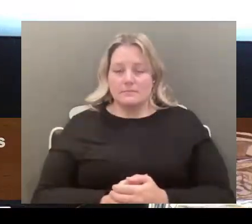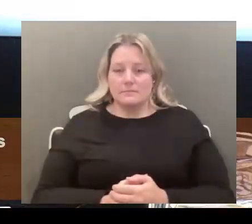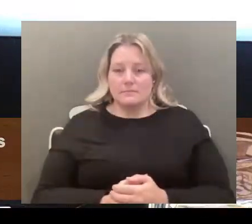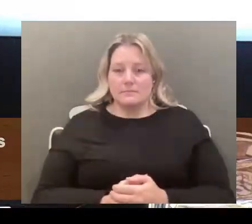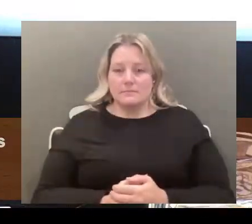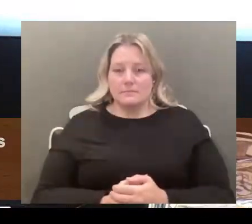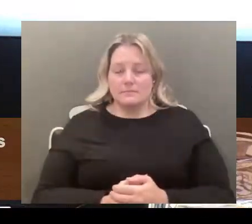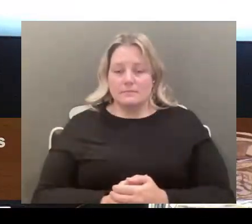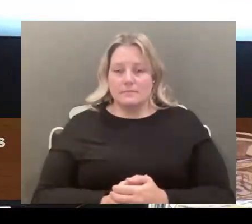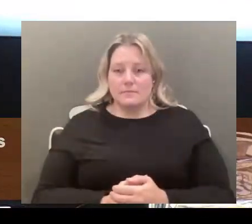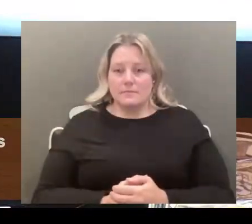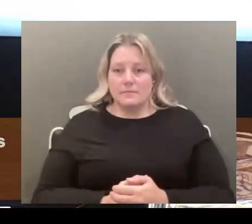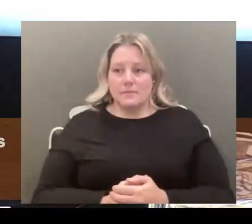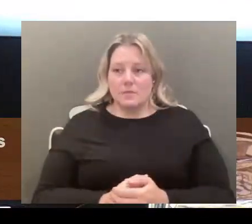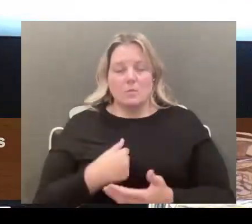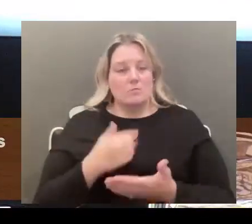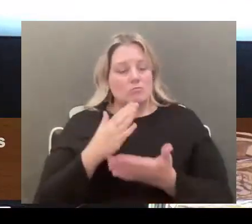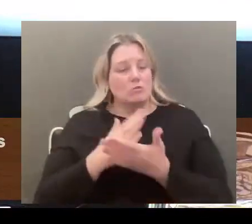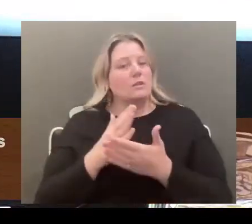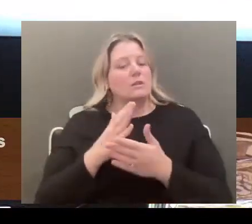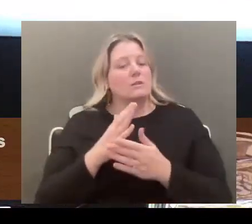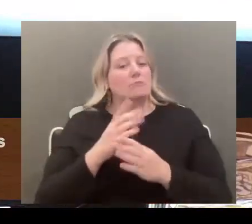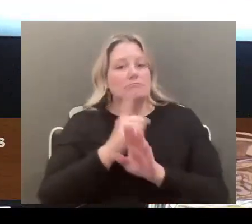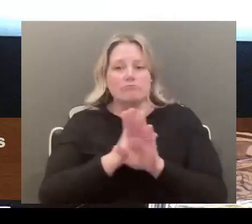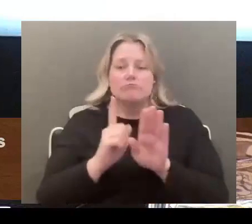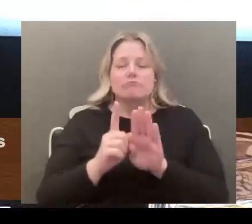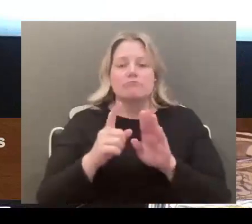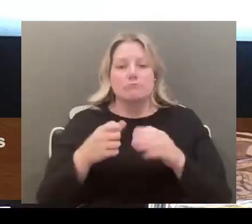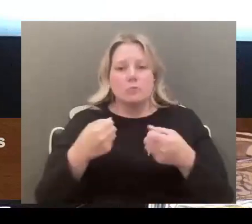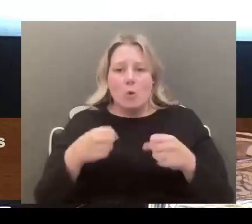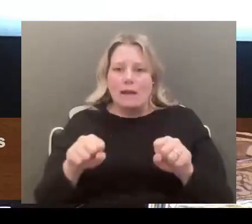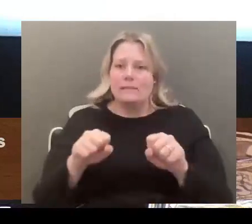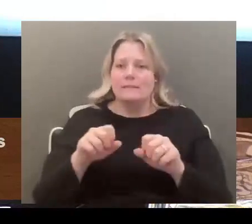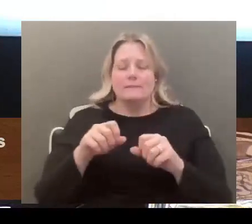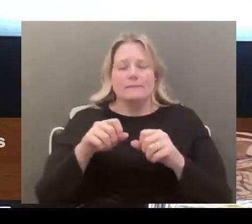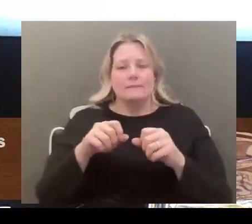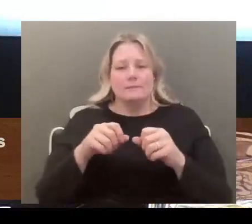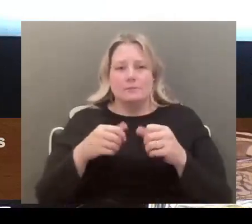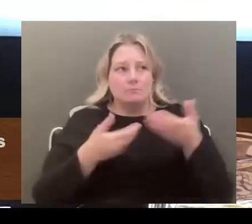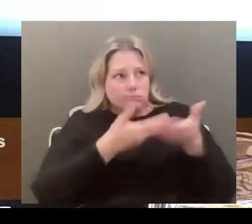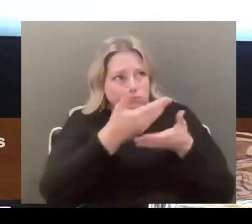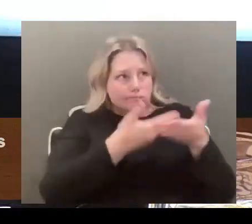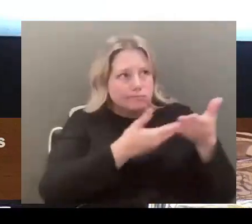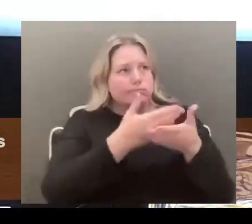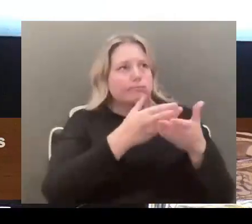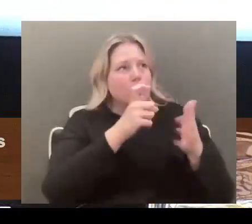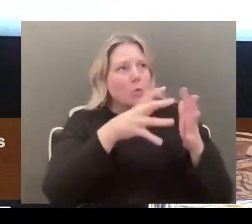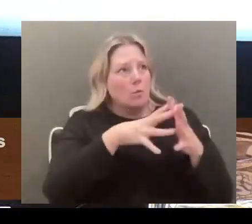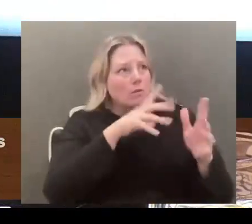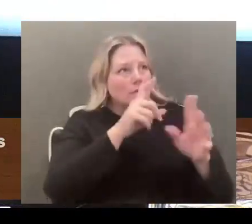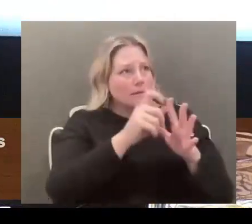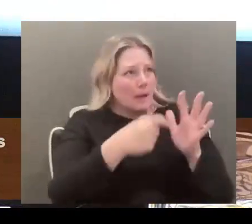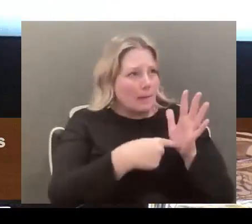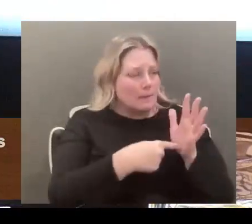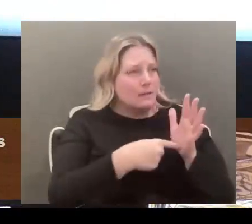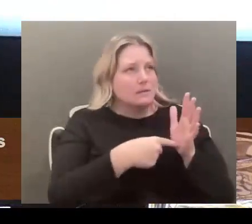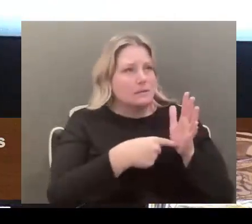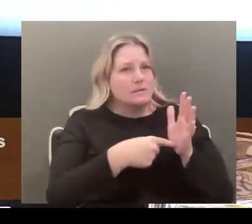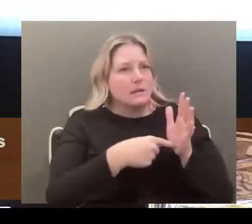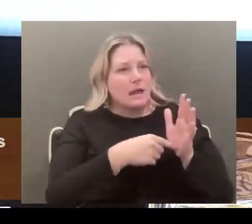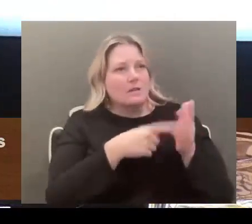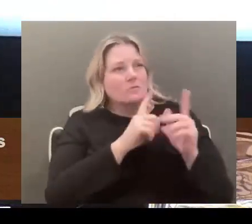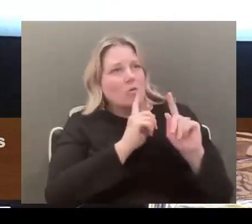really front-footed approach to engaging with the Commonwealth Department and really offering them